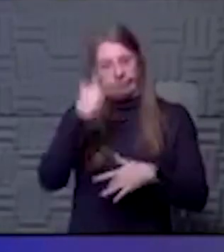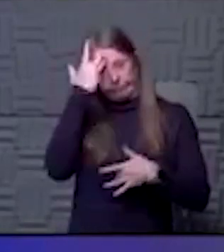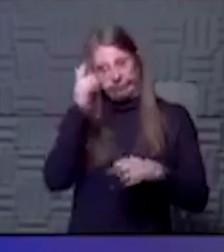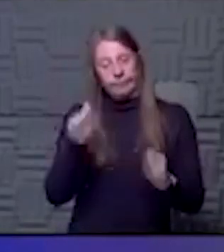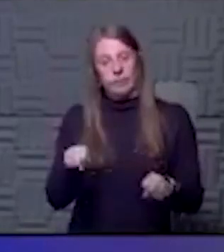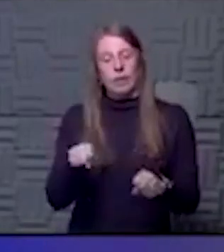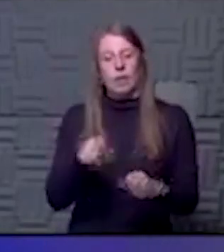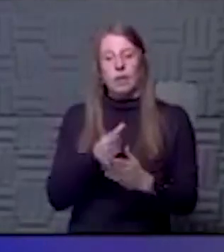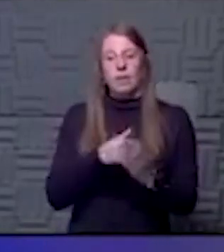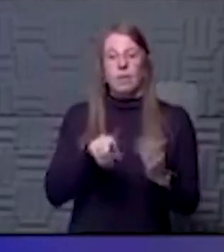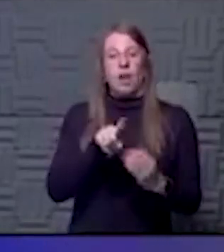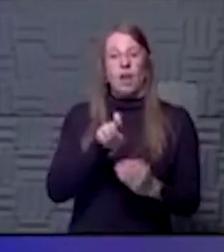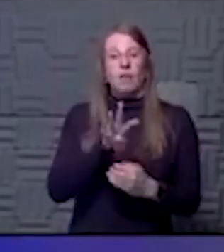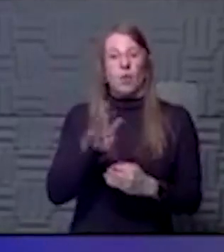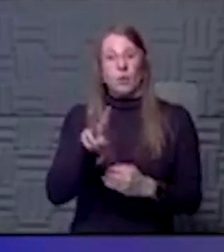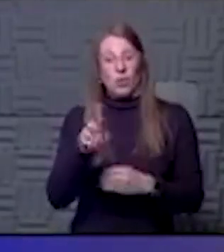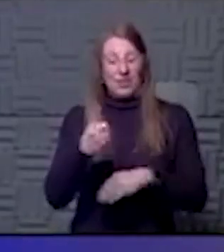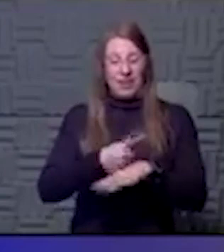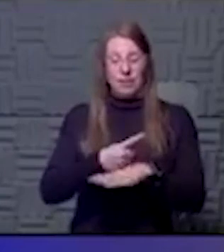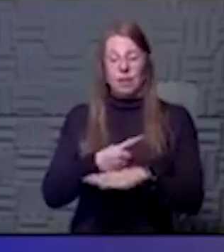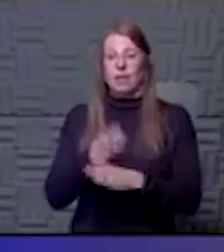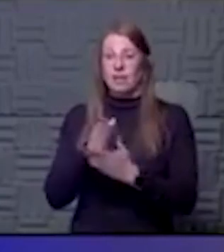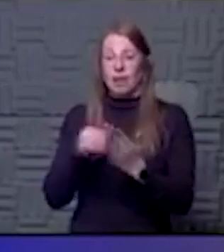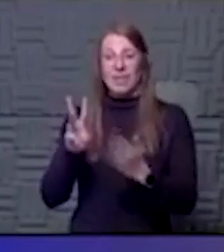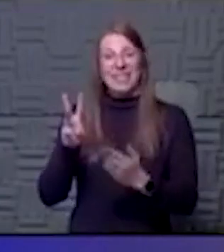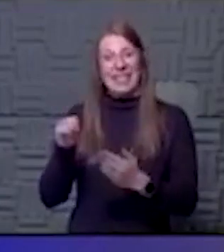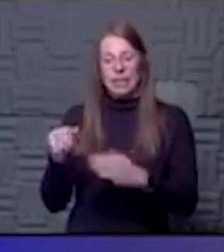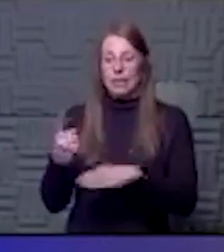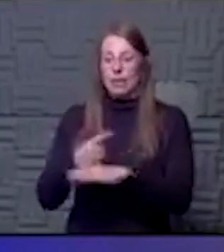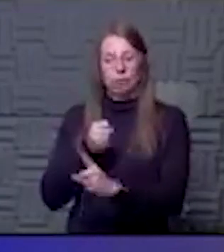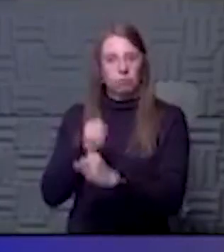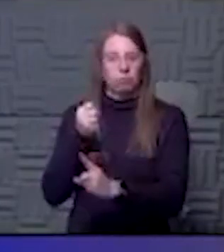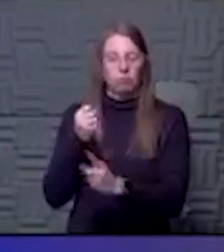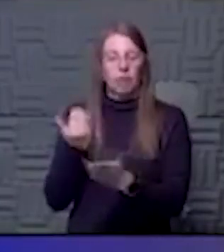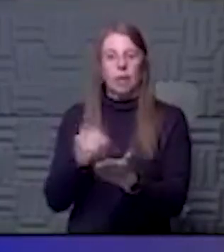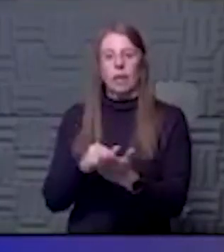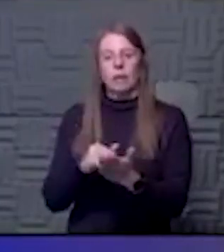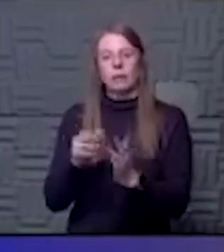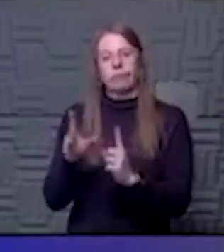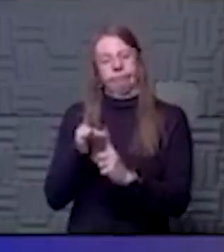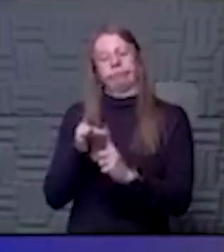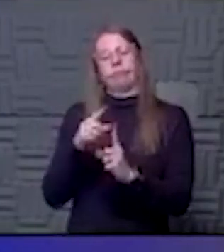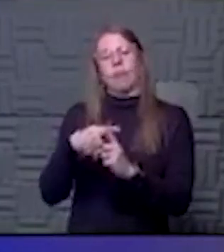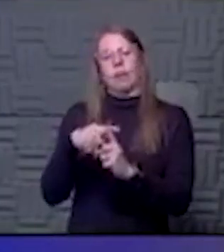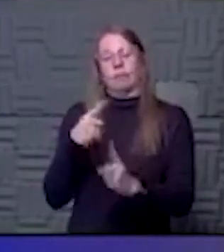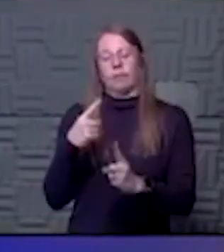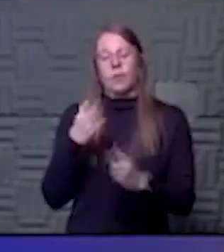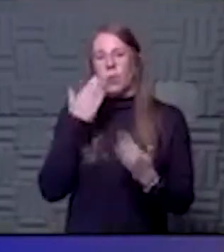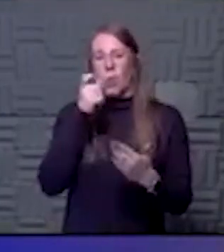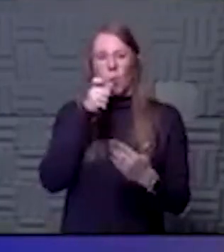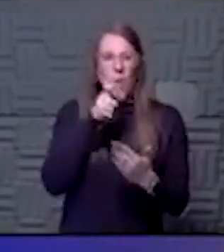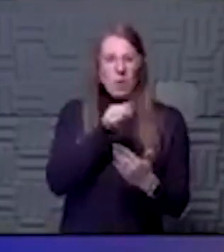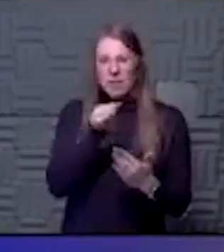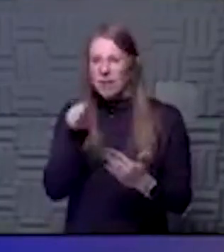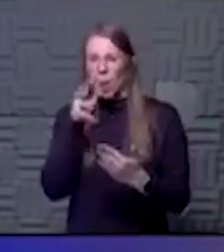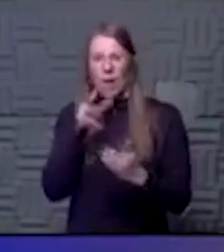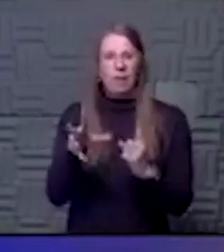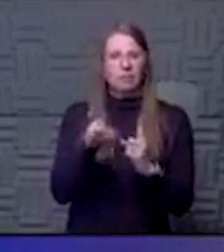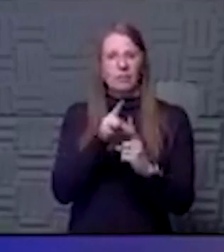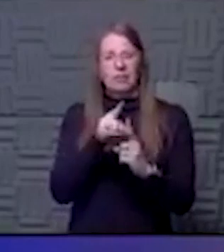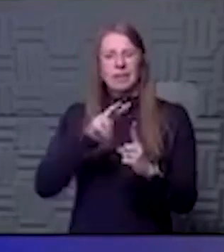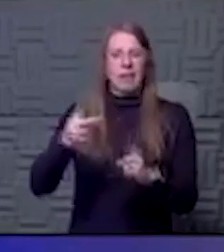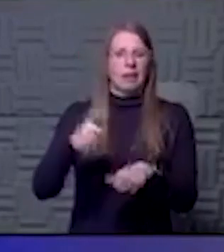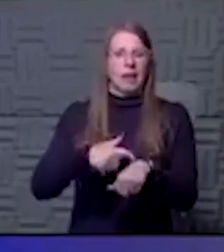at 142 days, some as soon as 60 days. But we don't know who's going to be susceptible to those reinfections, and we don't know what's going to happen when you